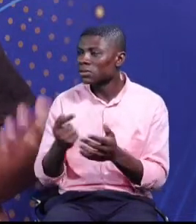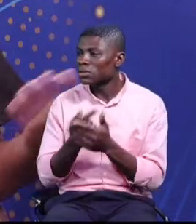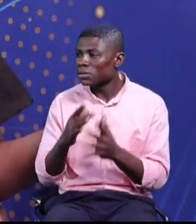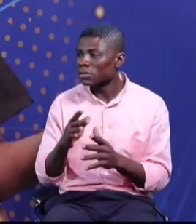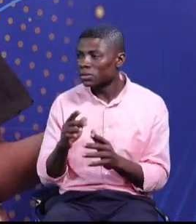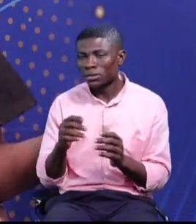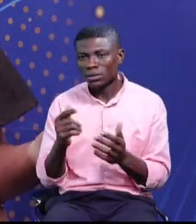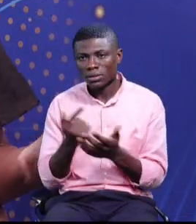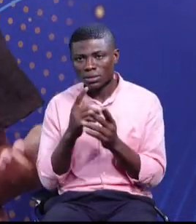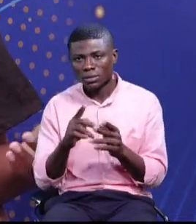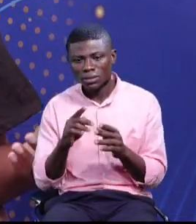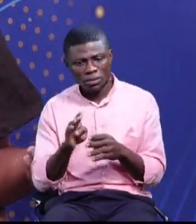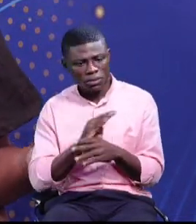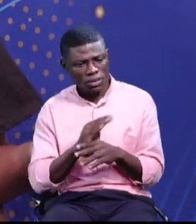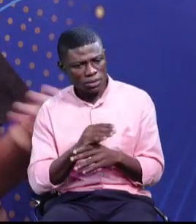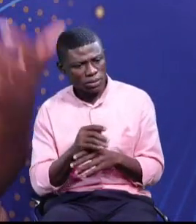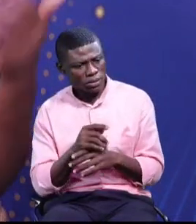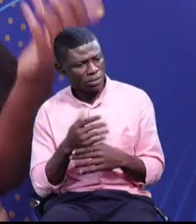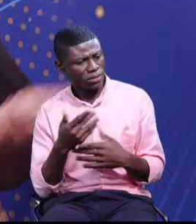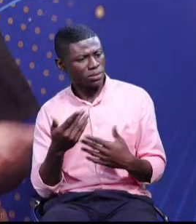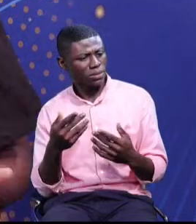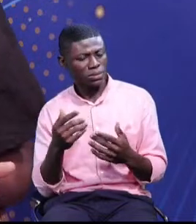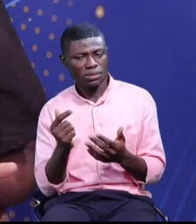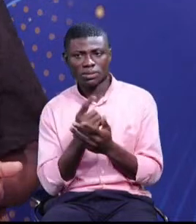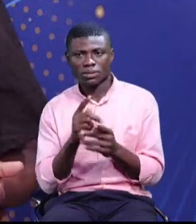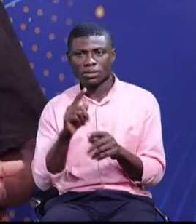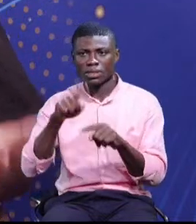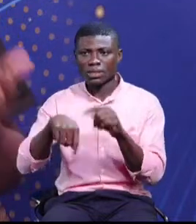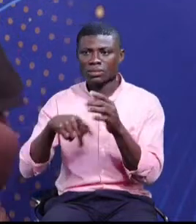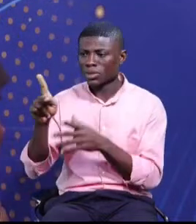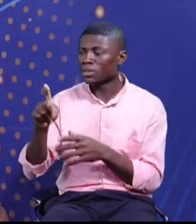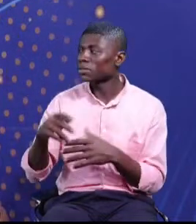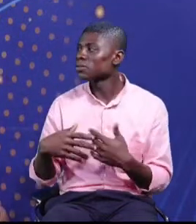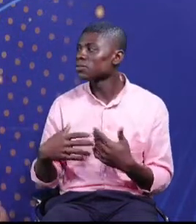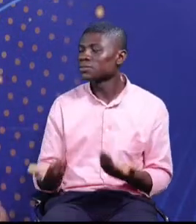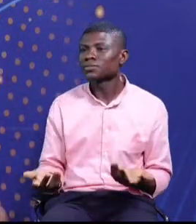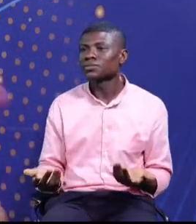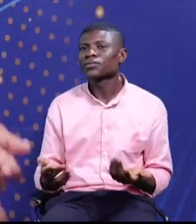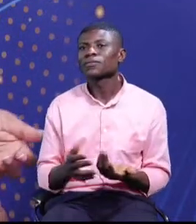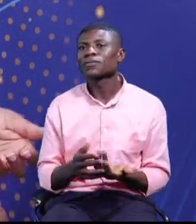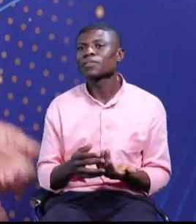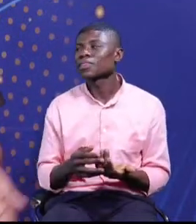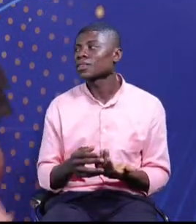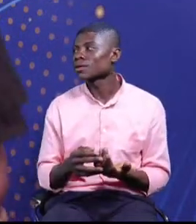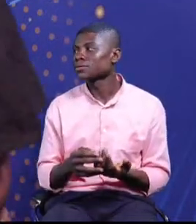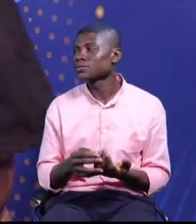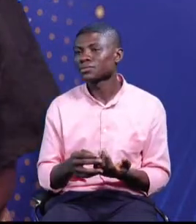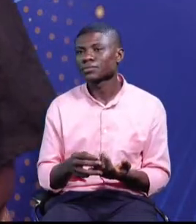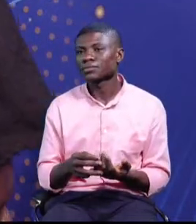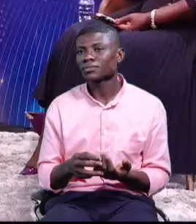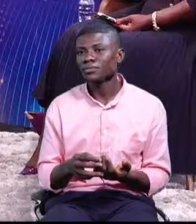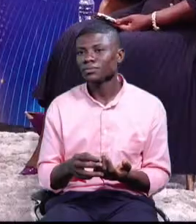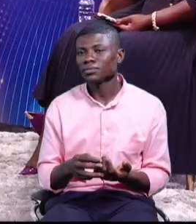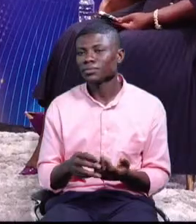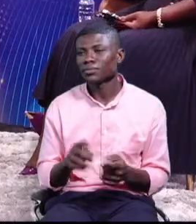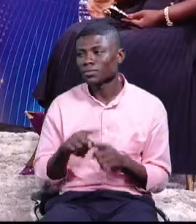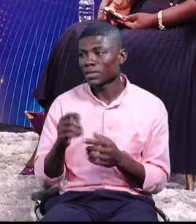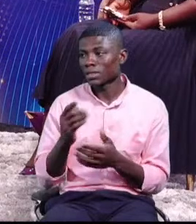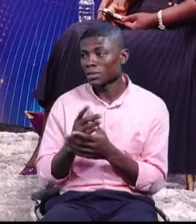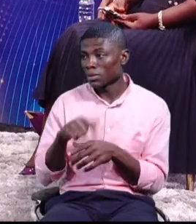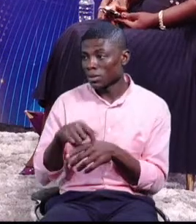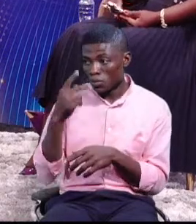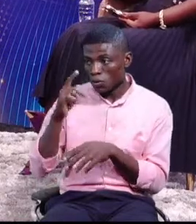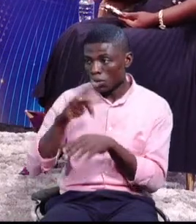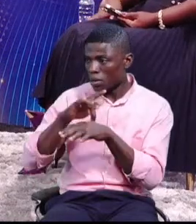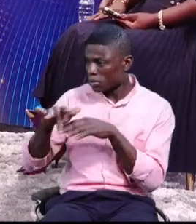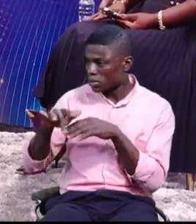consumer, an average Ghanaian cannot pay that. You can't. But sometimes you see them and they are so empty. You're